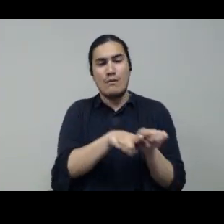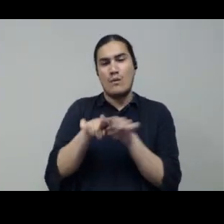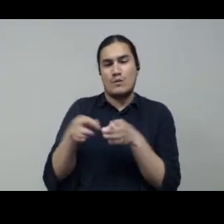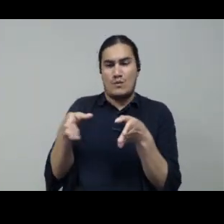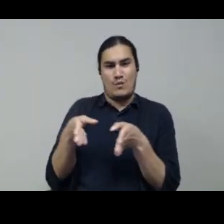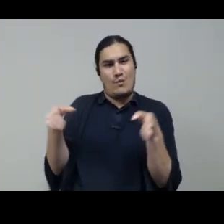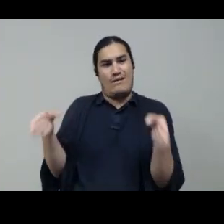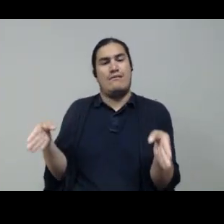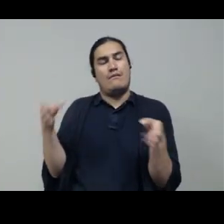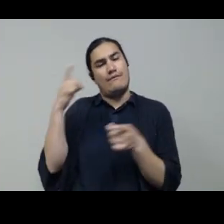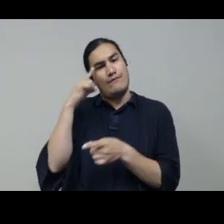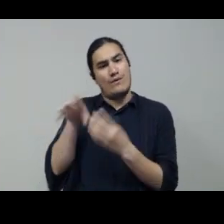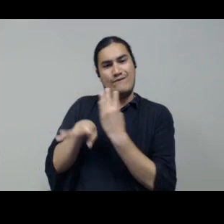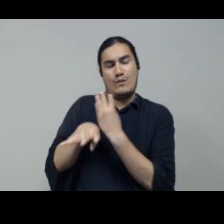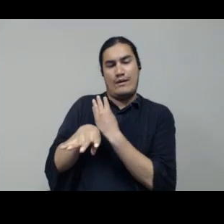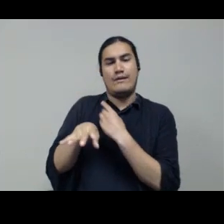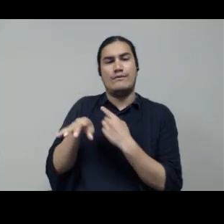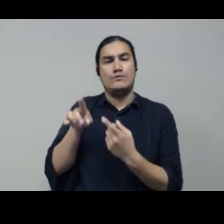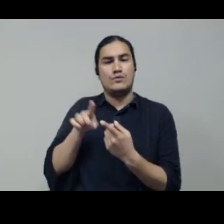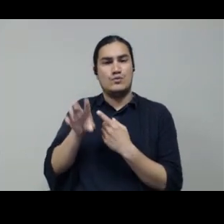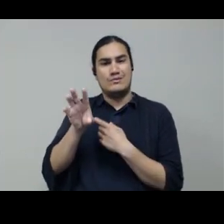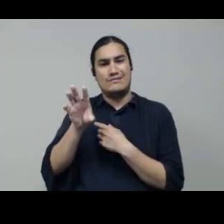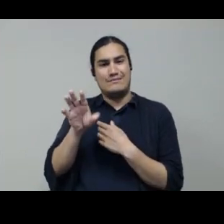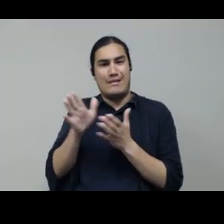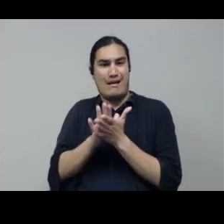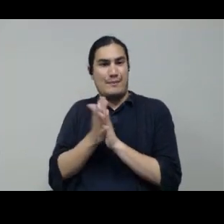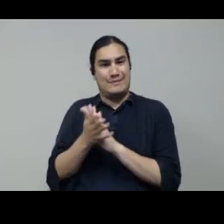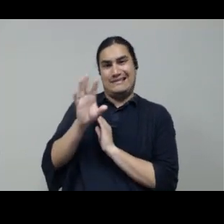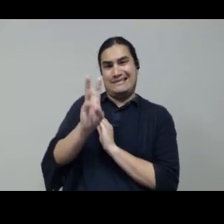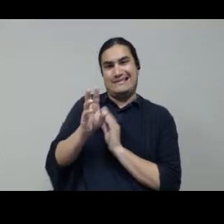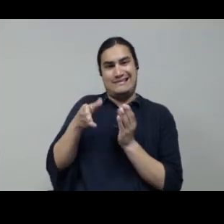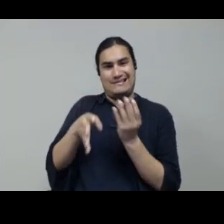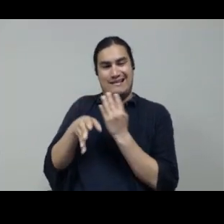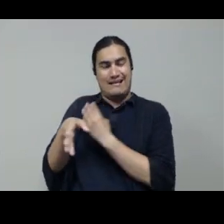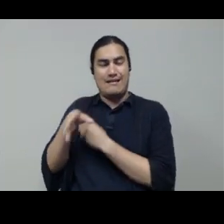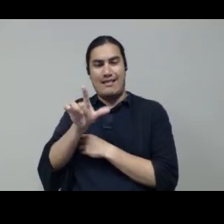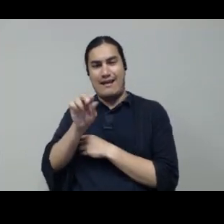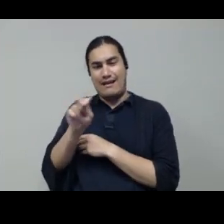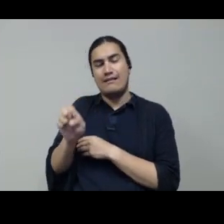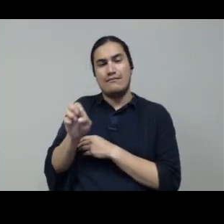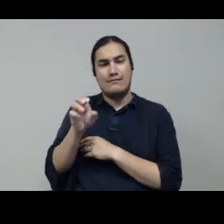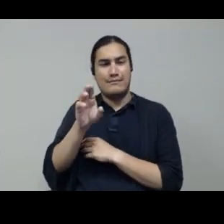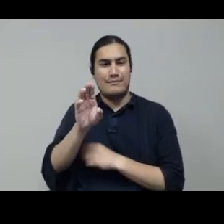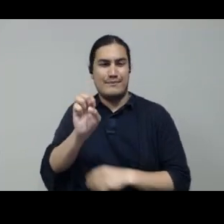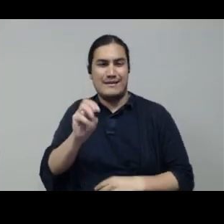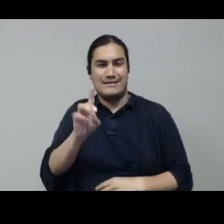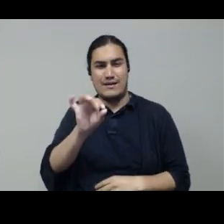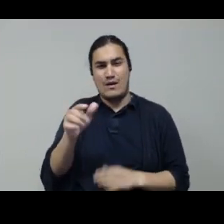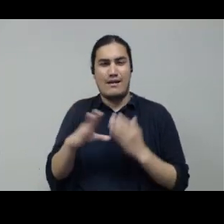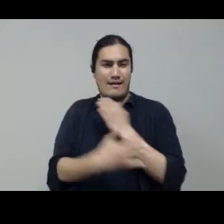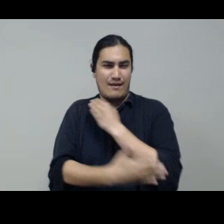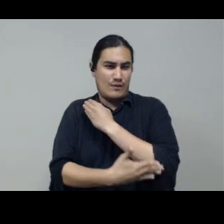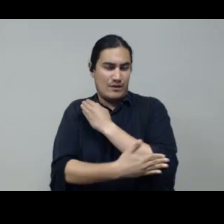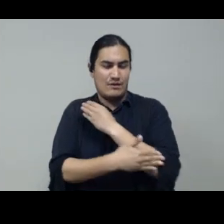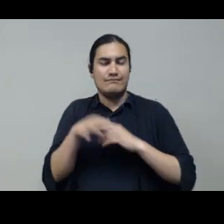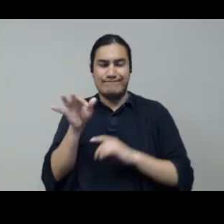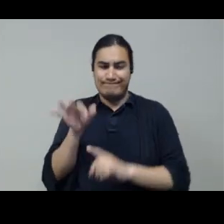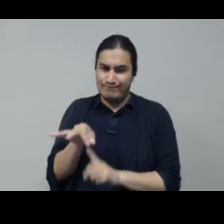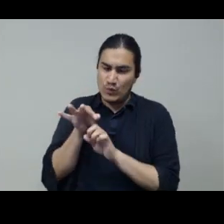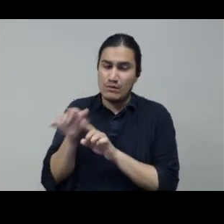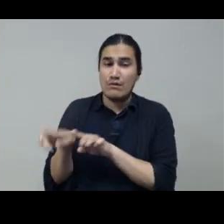of the freeway to a 6-lane in the southern Madera County. That is very important to us, as well as